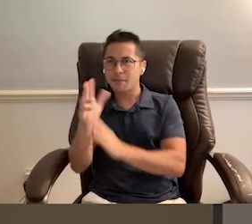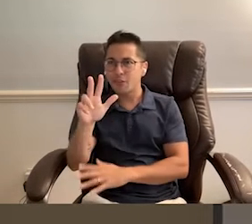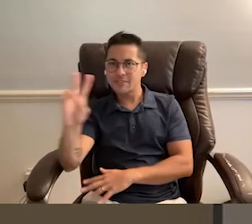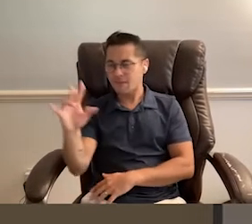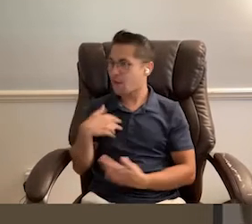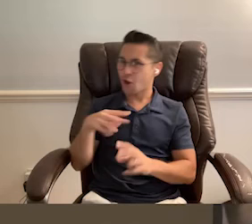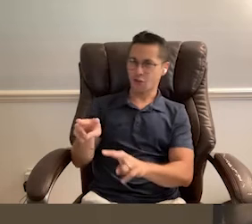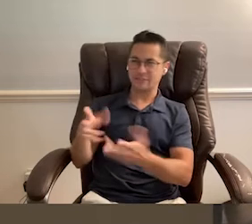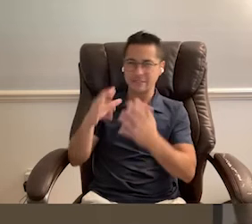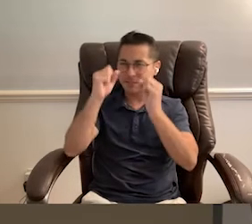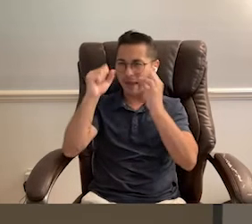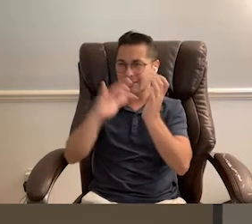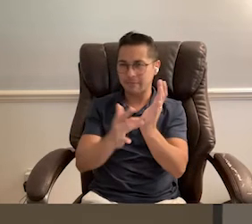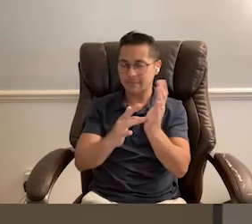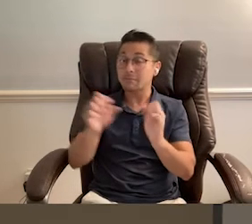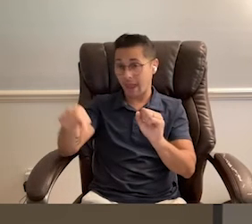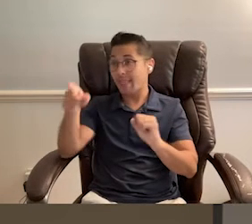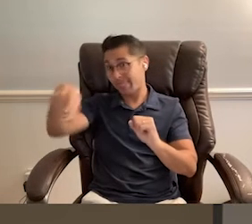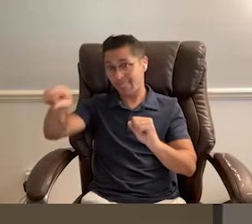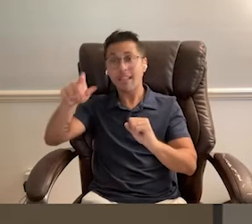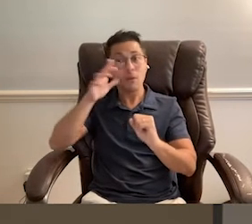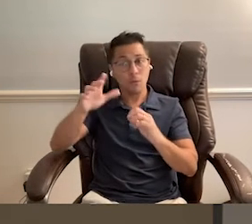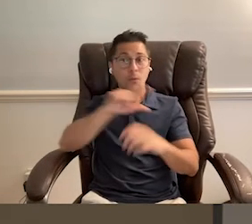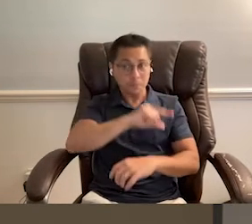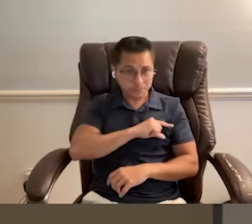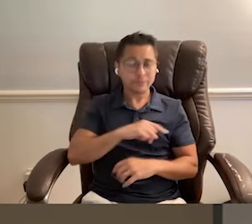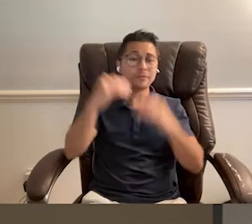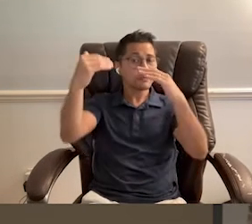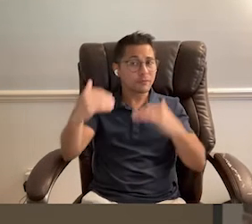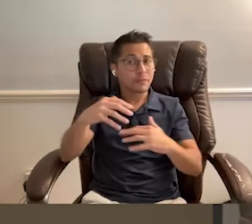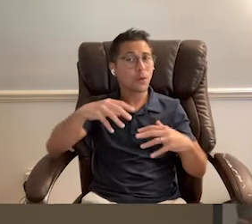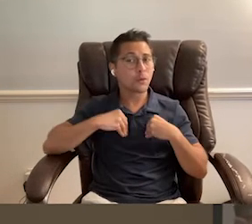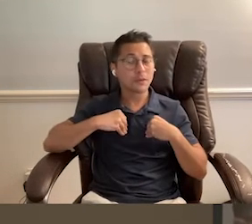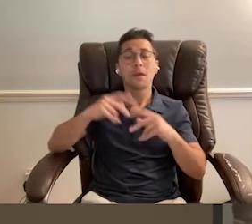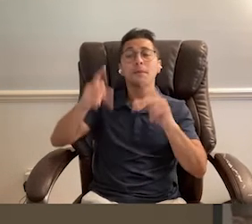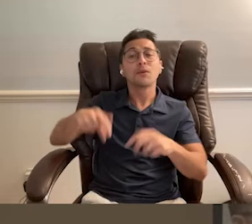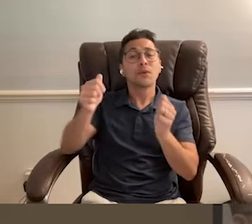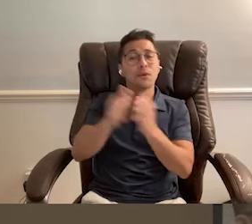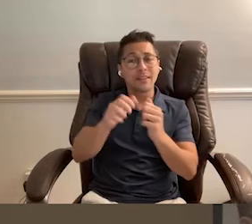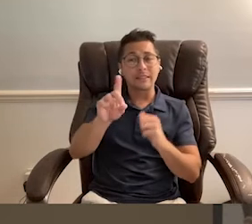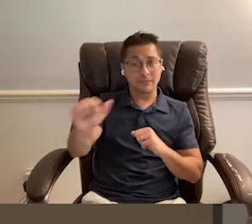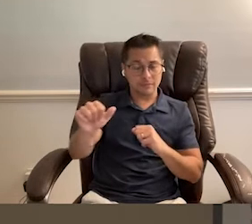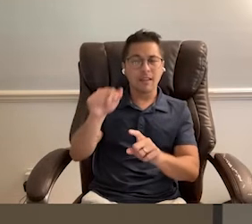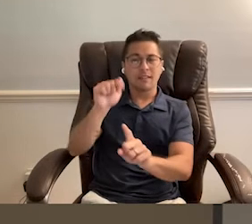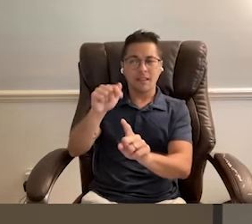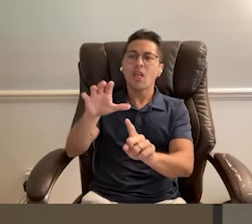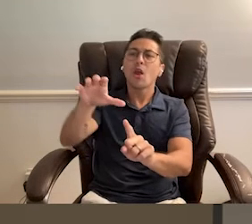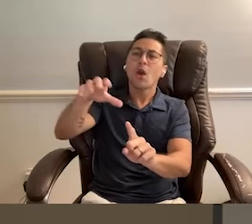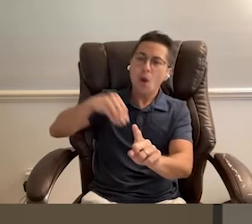Yeah, but they would qualify. All right, ownership. The individual with the disability owns the fund. This is their